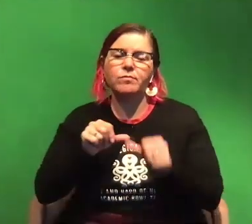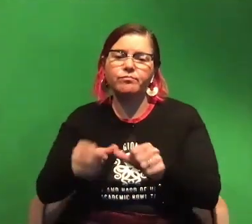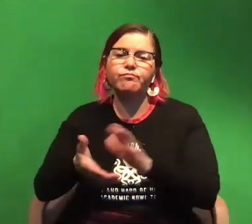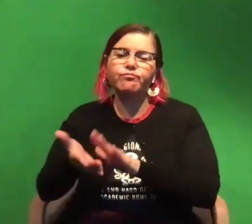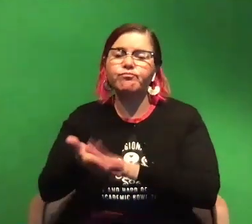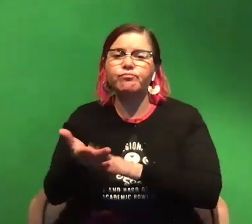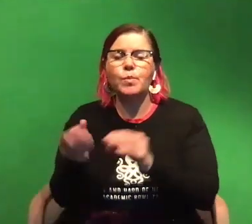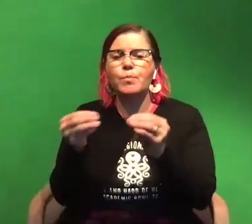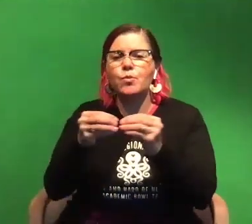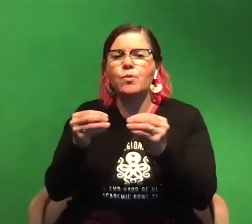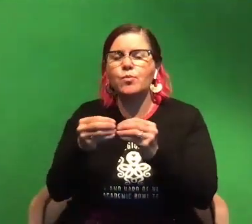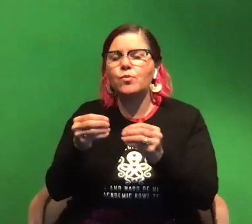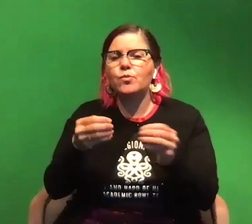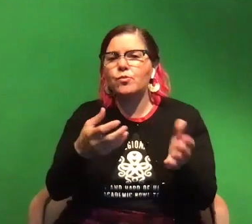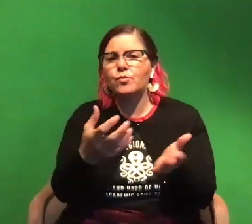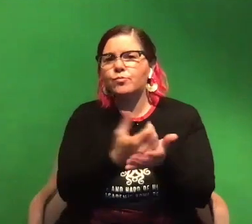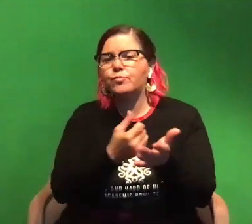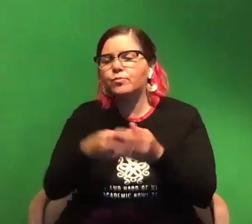incentivizing and supporting,